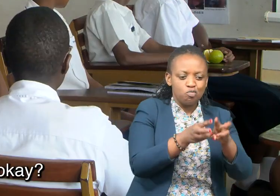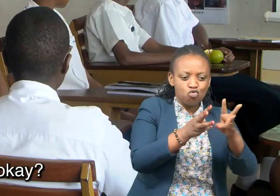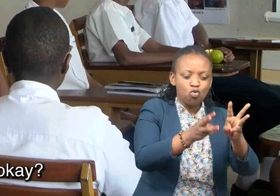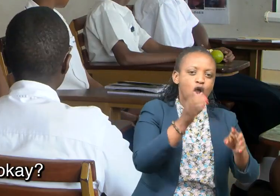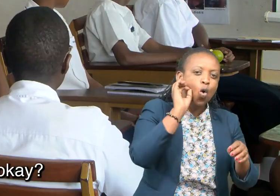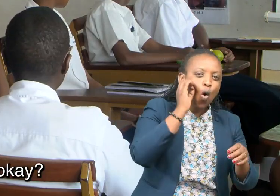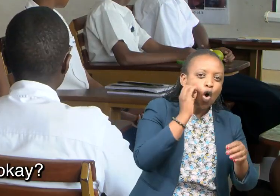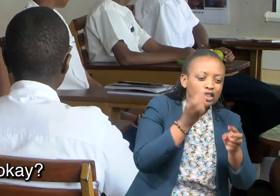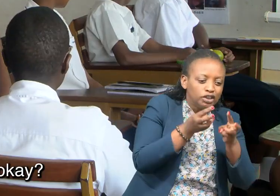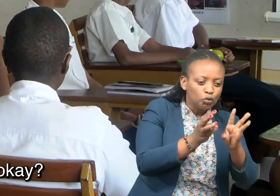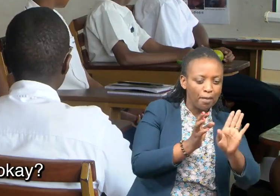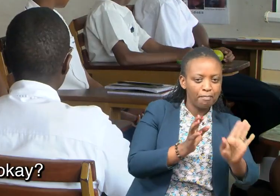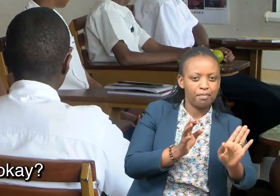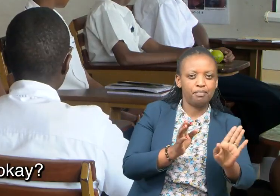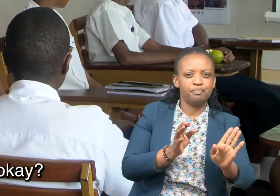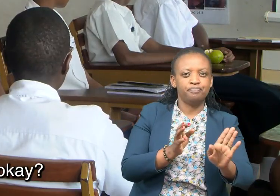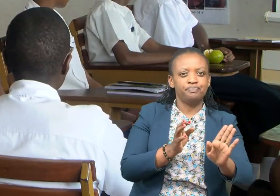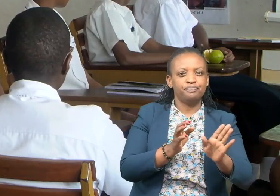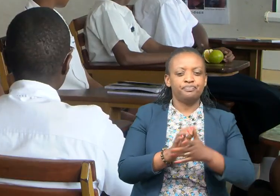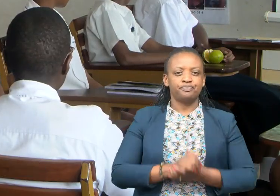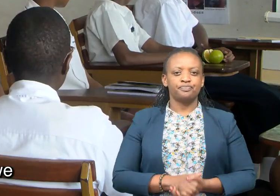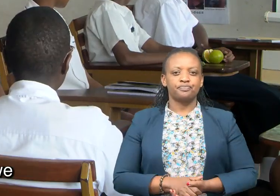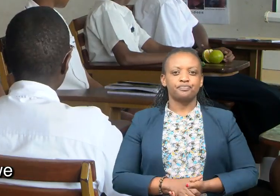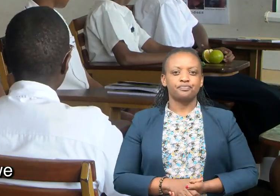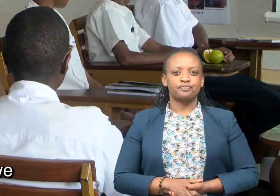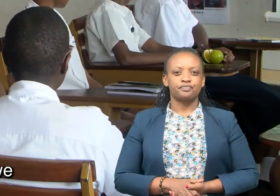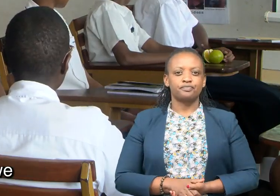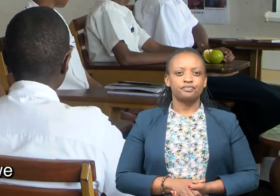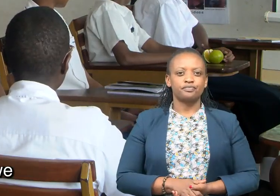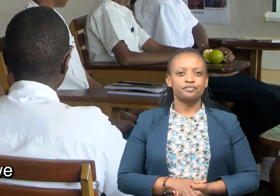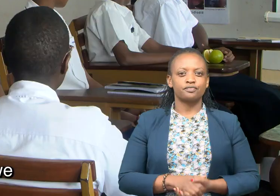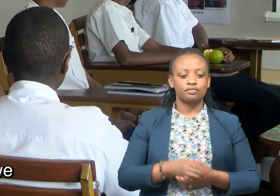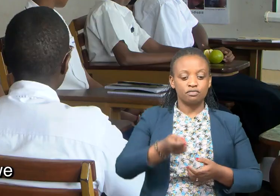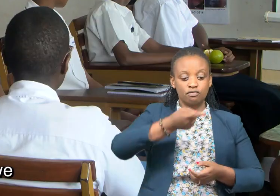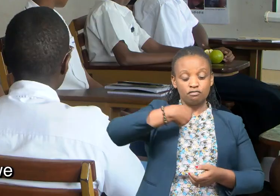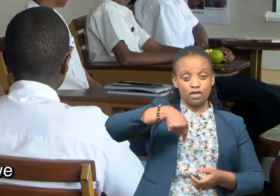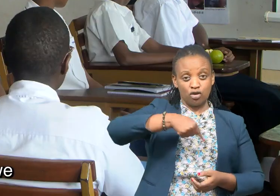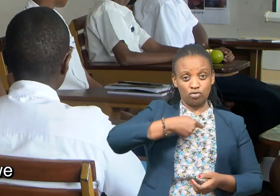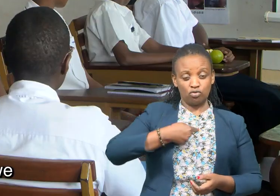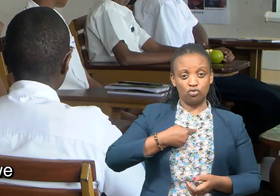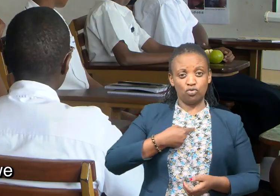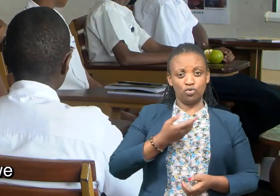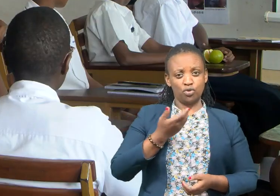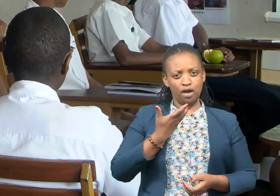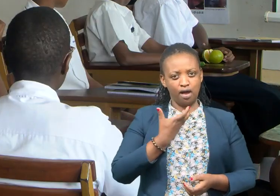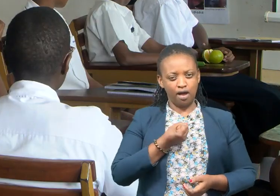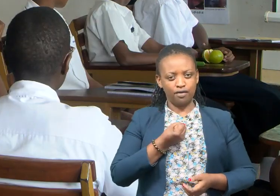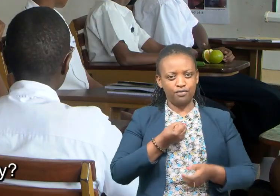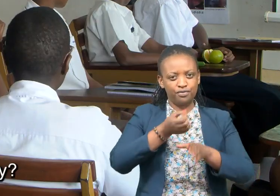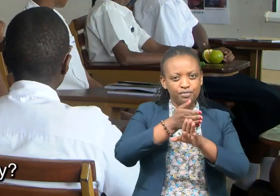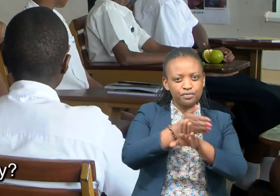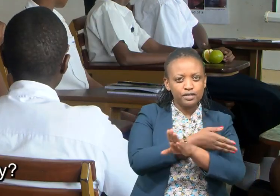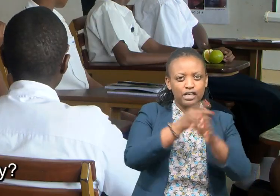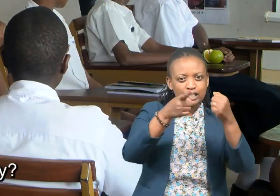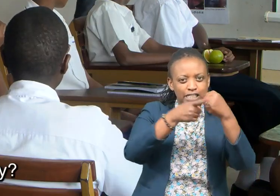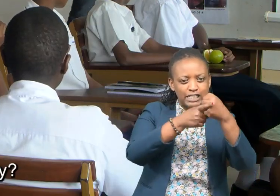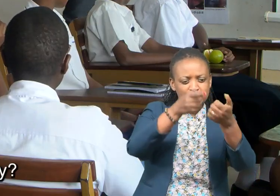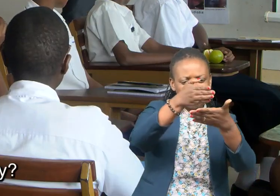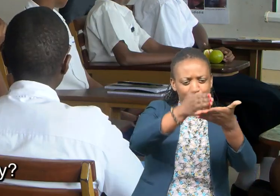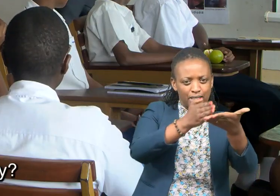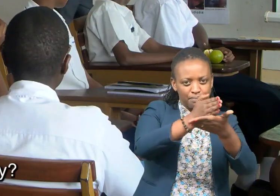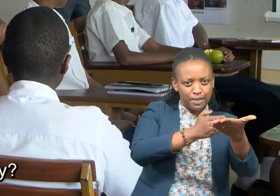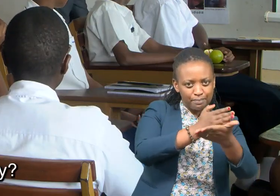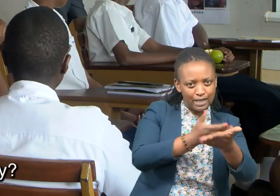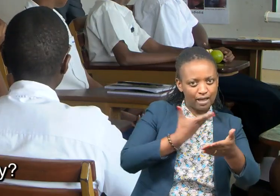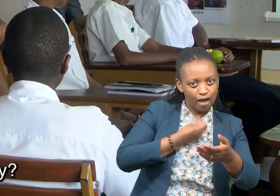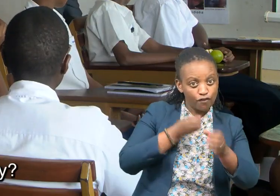Also on the oranges, okay, on the oranges we had